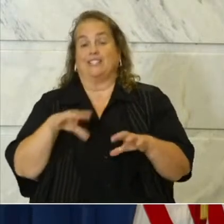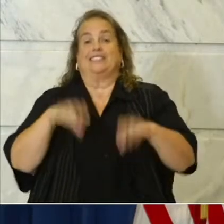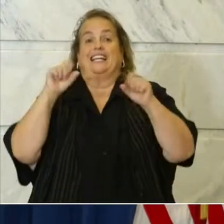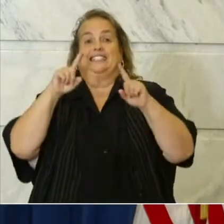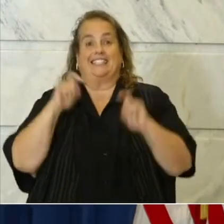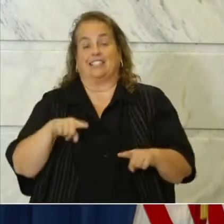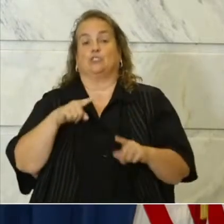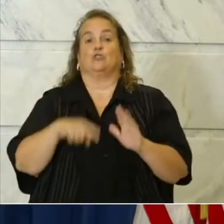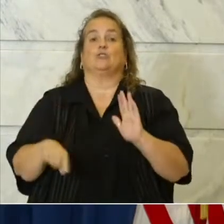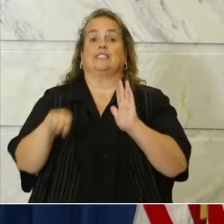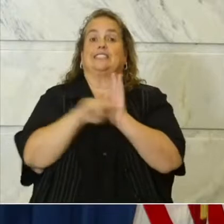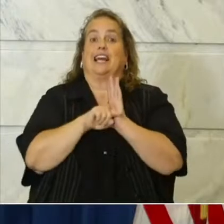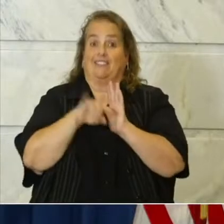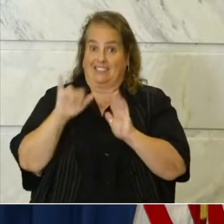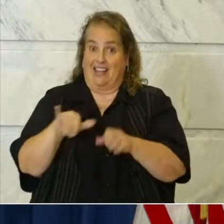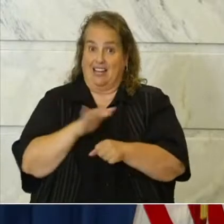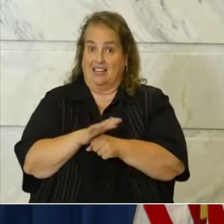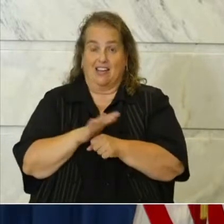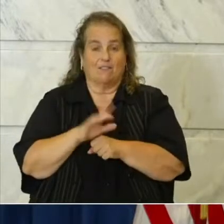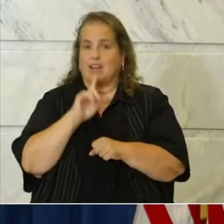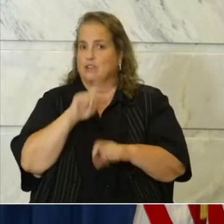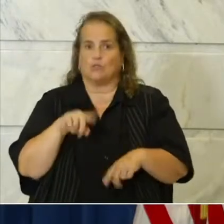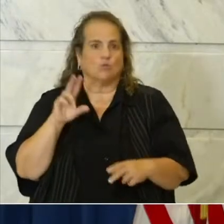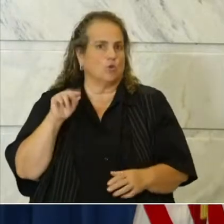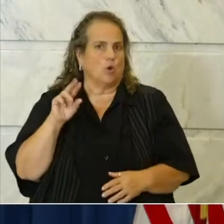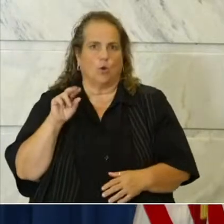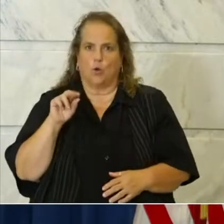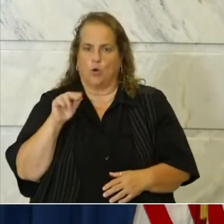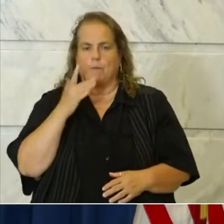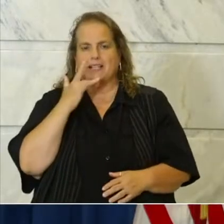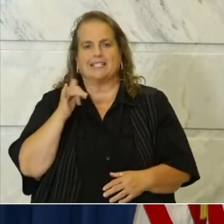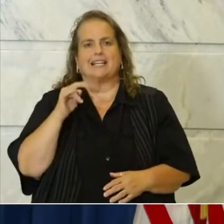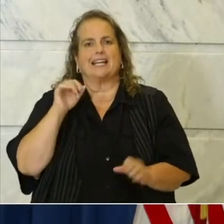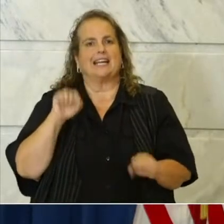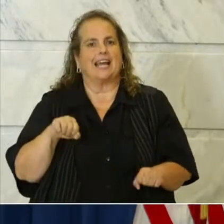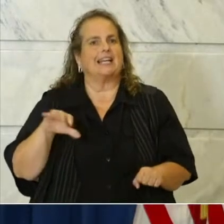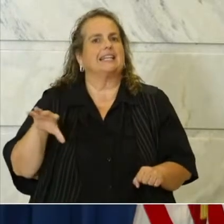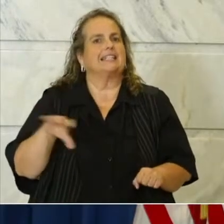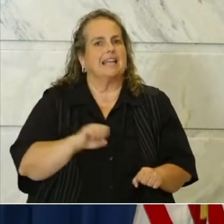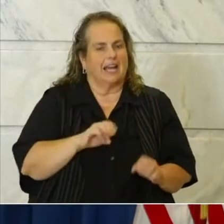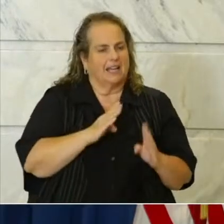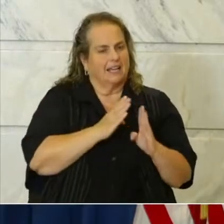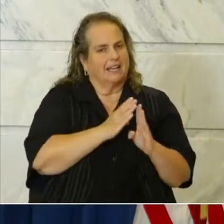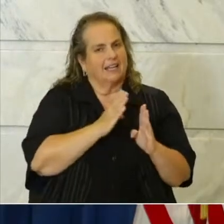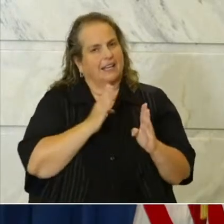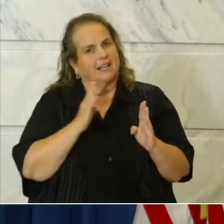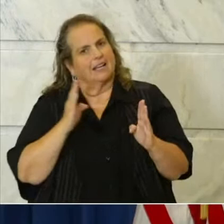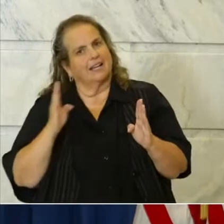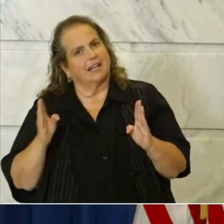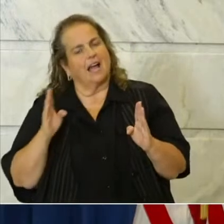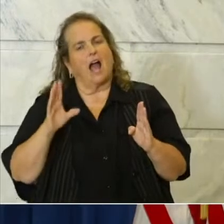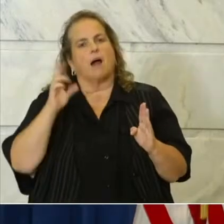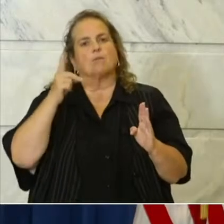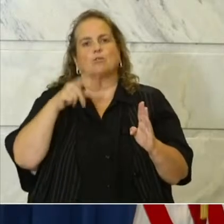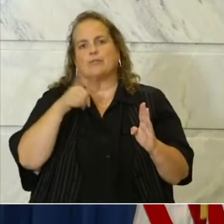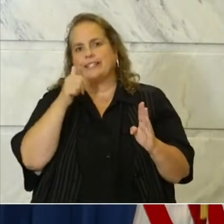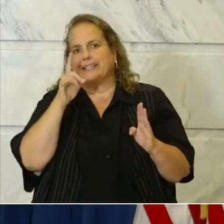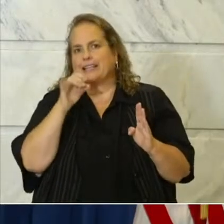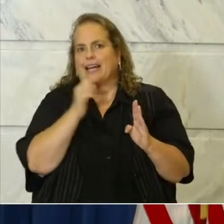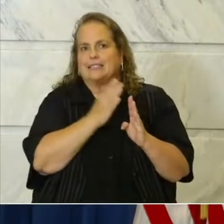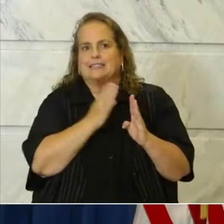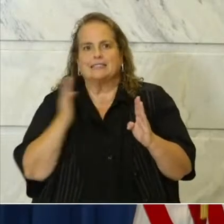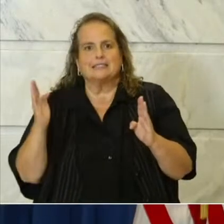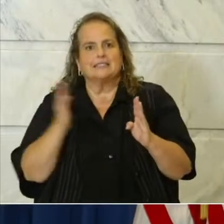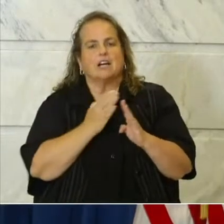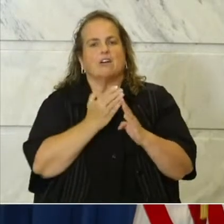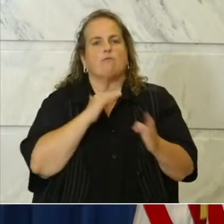negative, is that enough? And the answer is no, because it can take a little bit of time for your